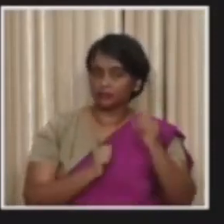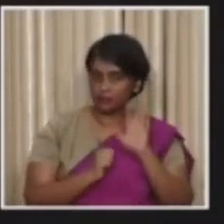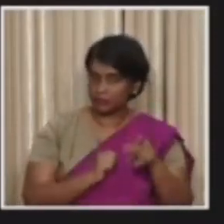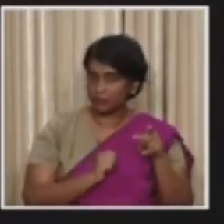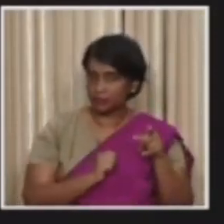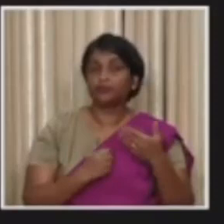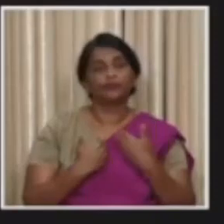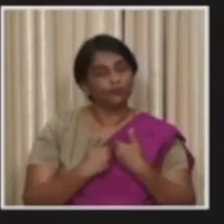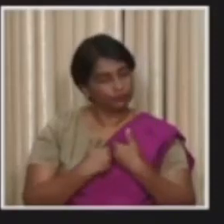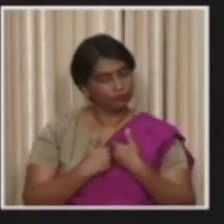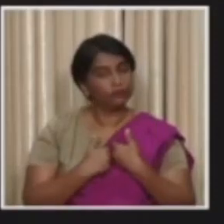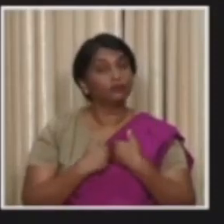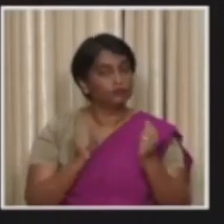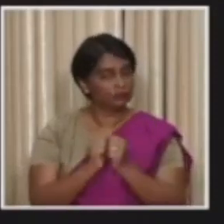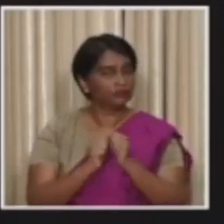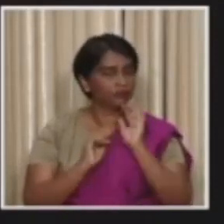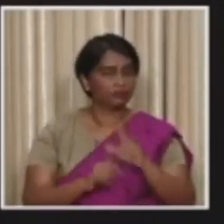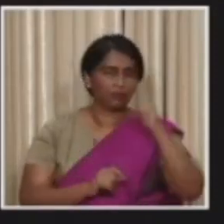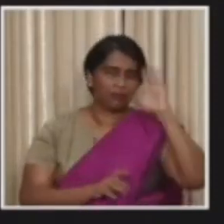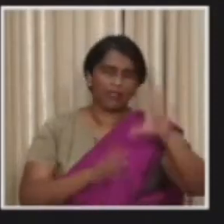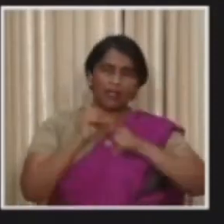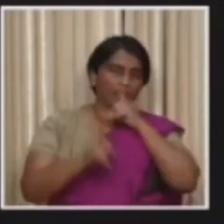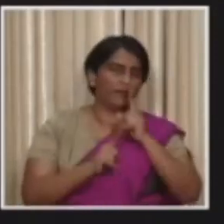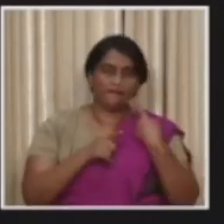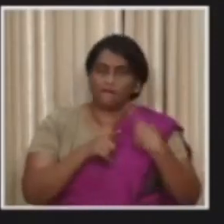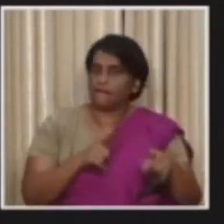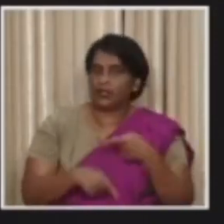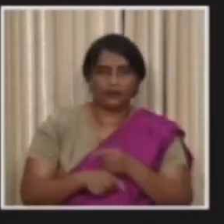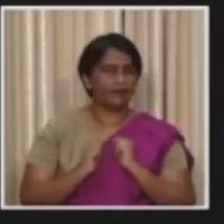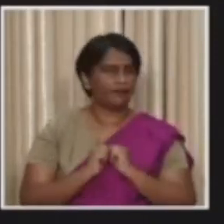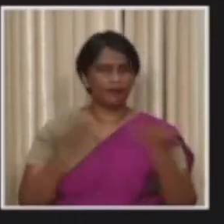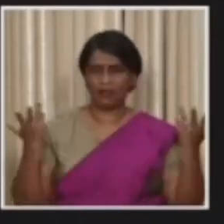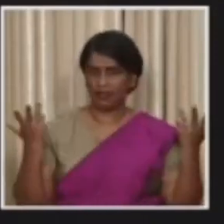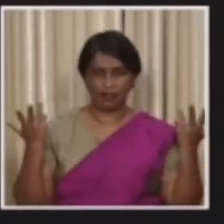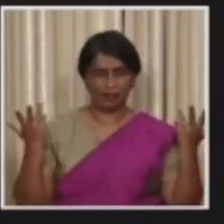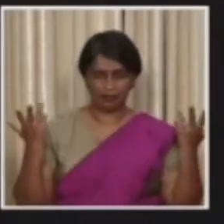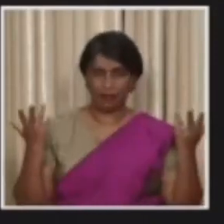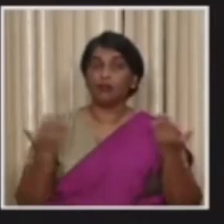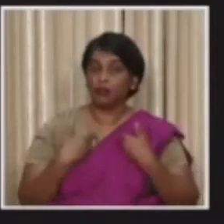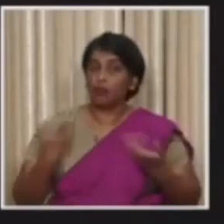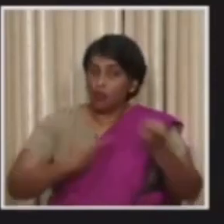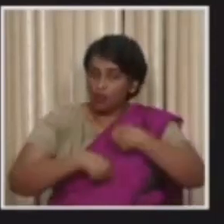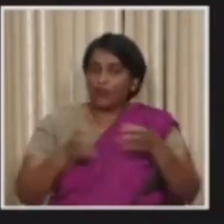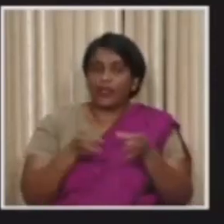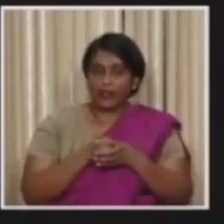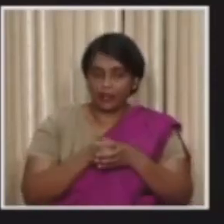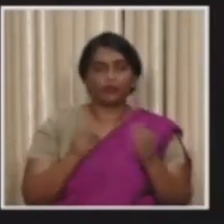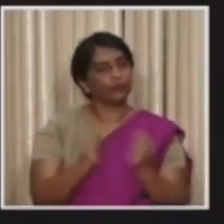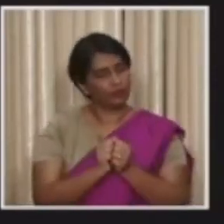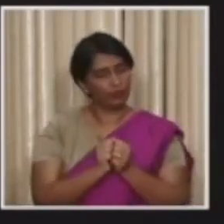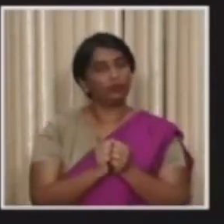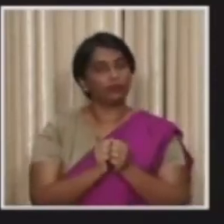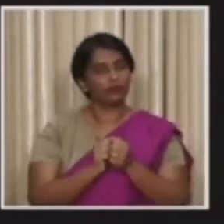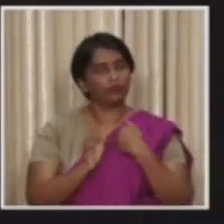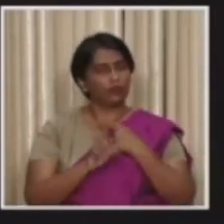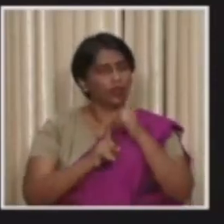saying lip service alone will not make a difference. We all should work together and find a way.